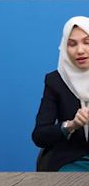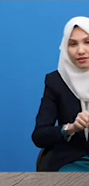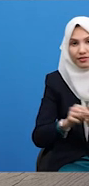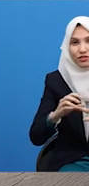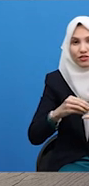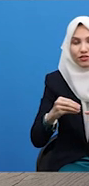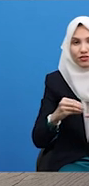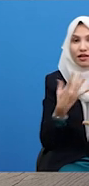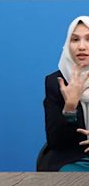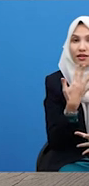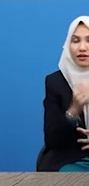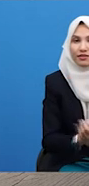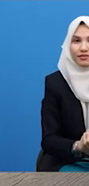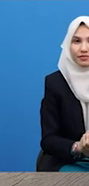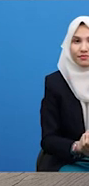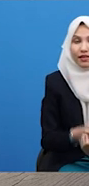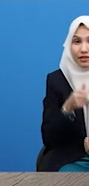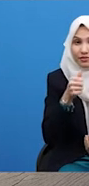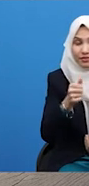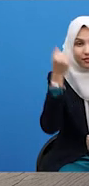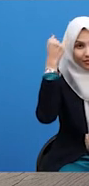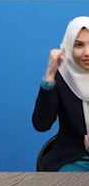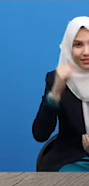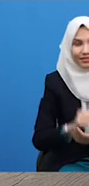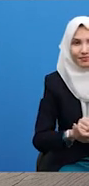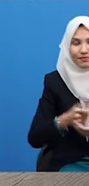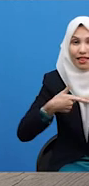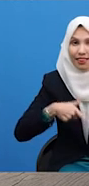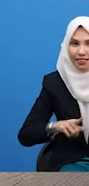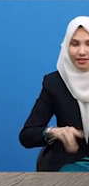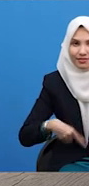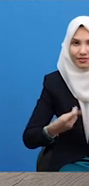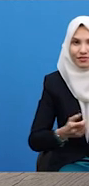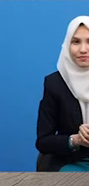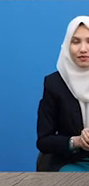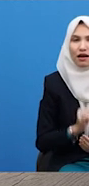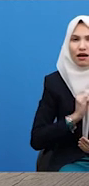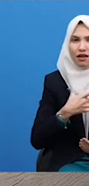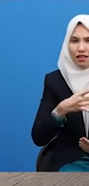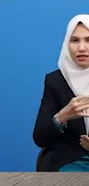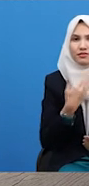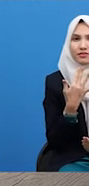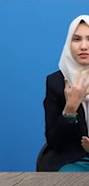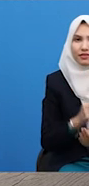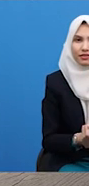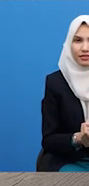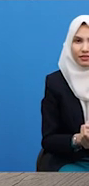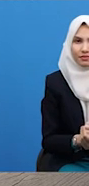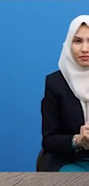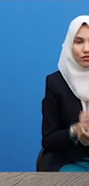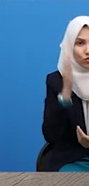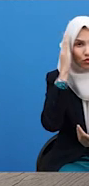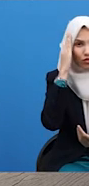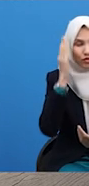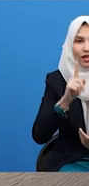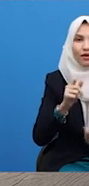fun. That's a good idea. Let's go. I like this color in berry. Do you know which